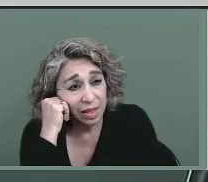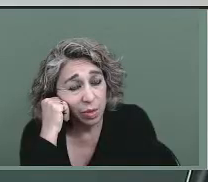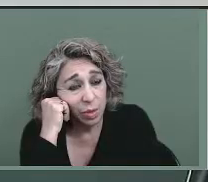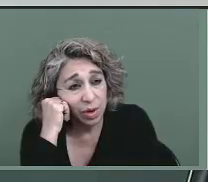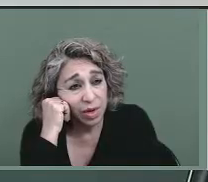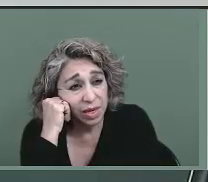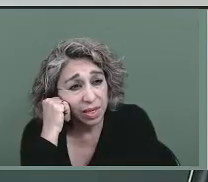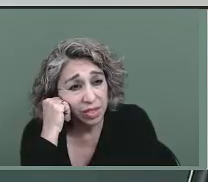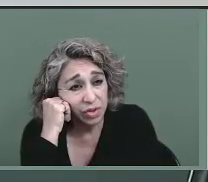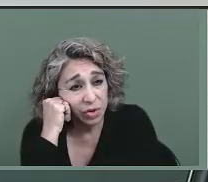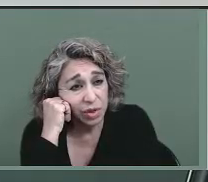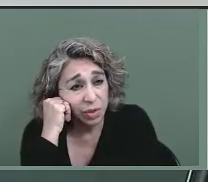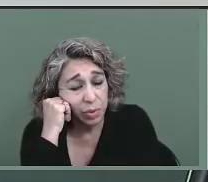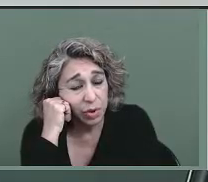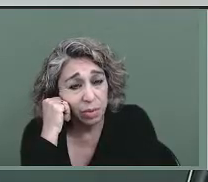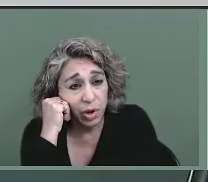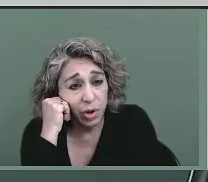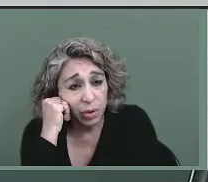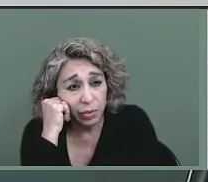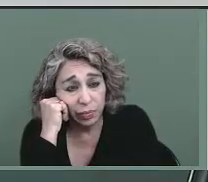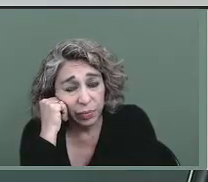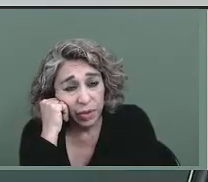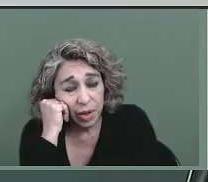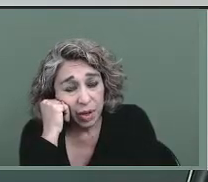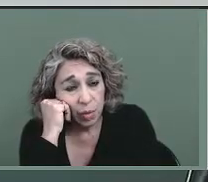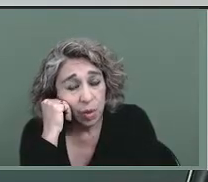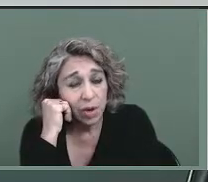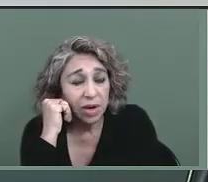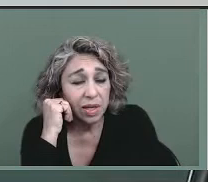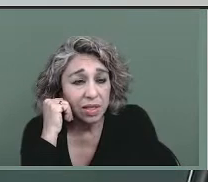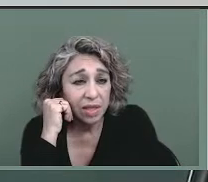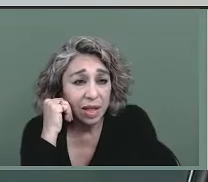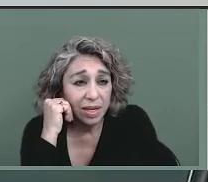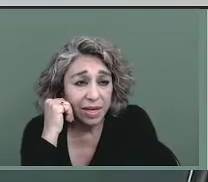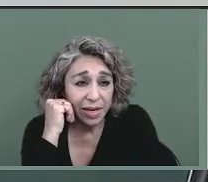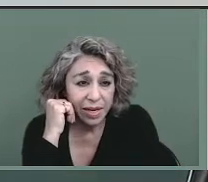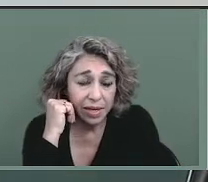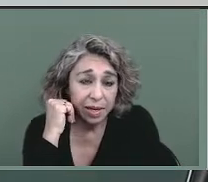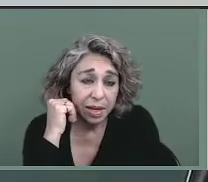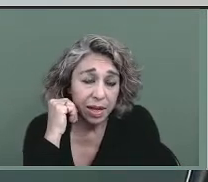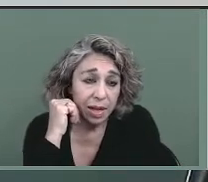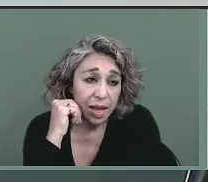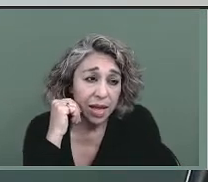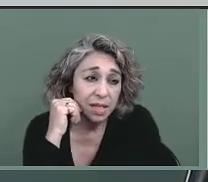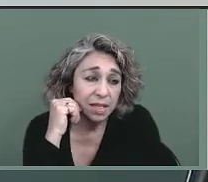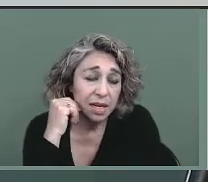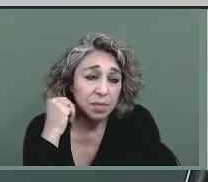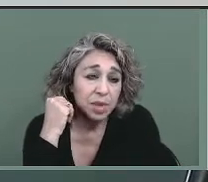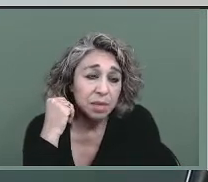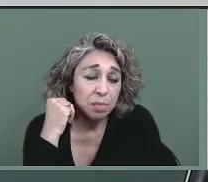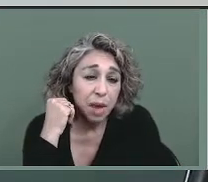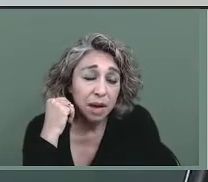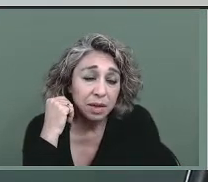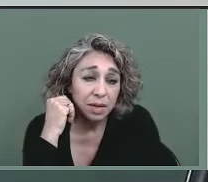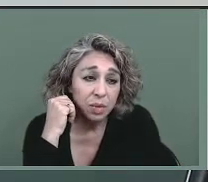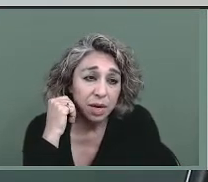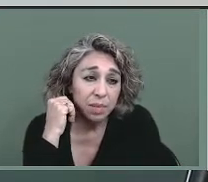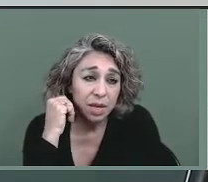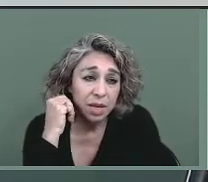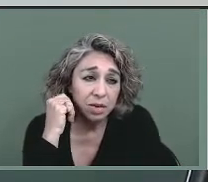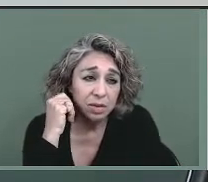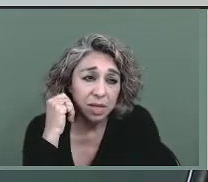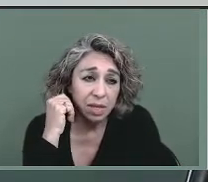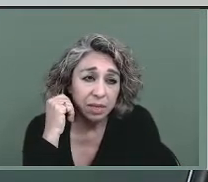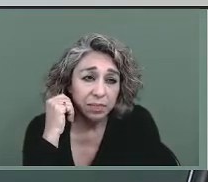they thought that we're going to destroy that program. No, we're going to consolidate it, and it's going to be the model that we're going to